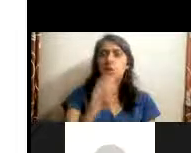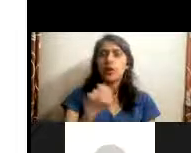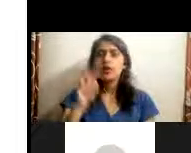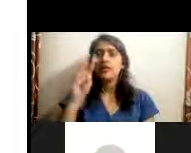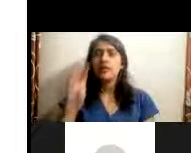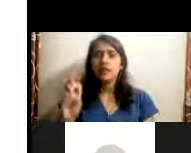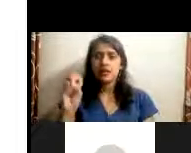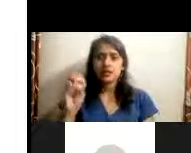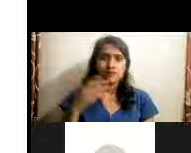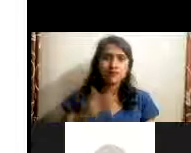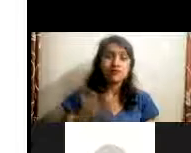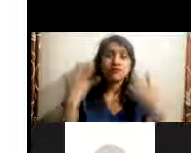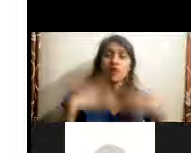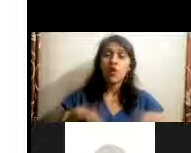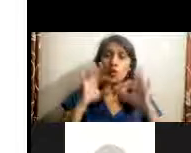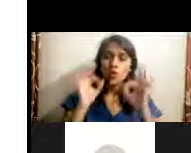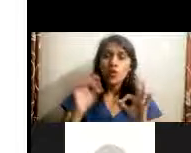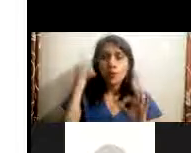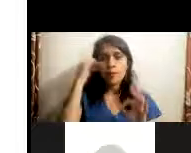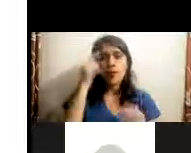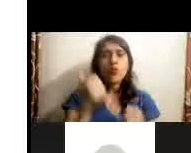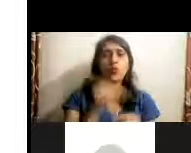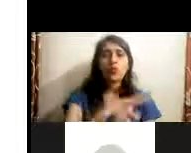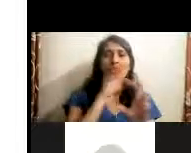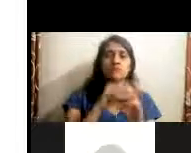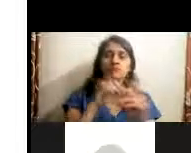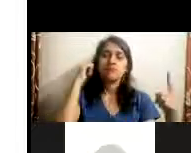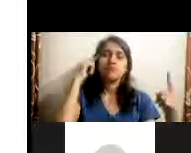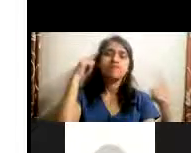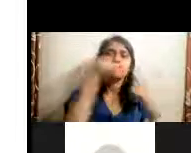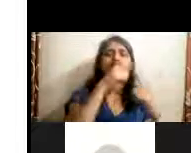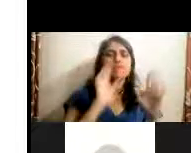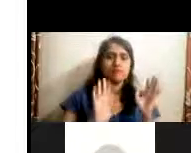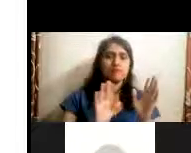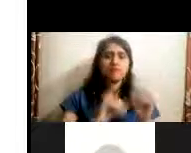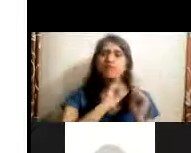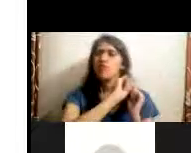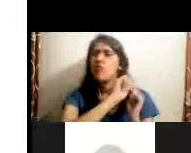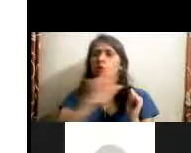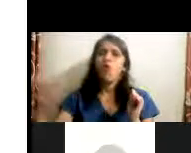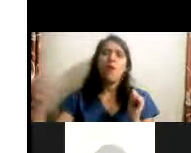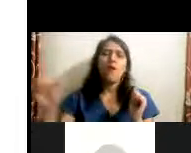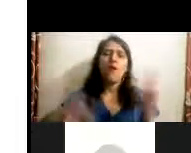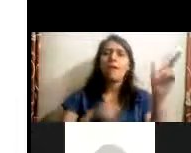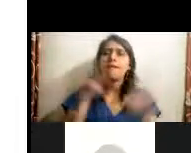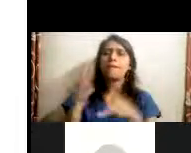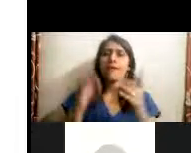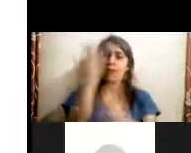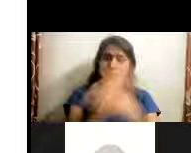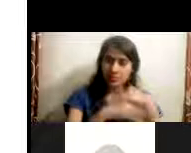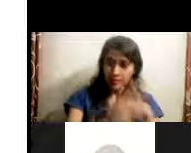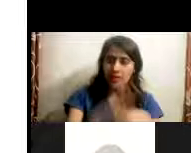good health and well-being. It is a general goal. It applies for everyone, all people with and without